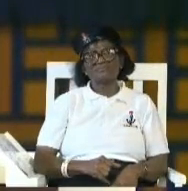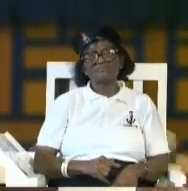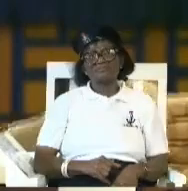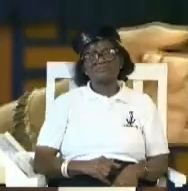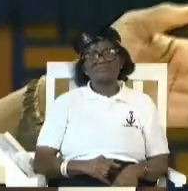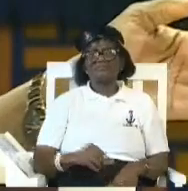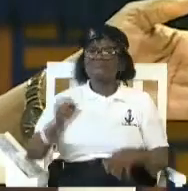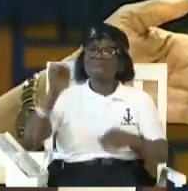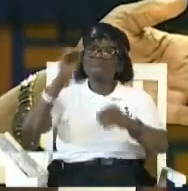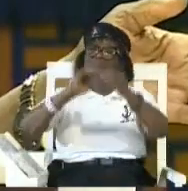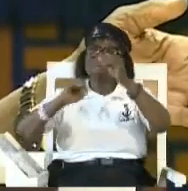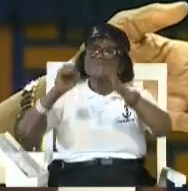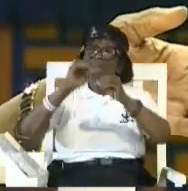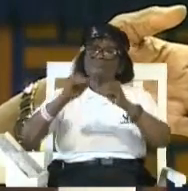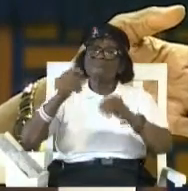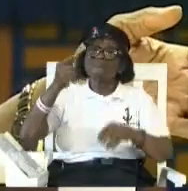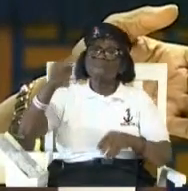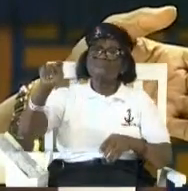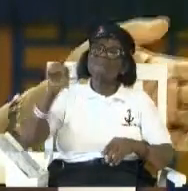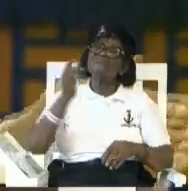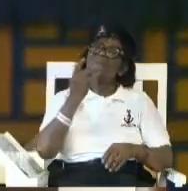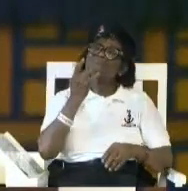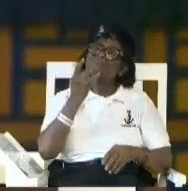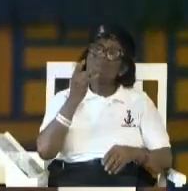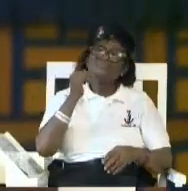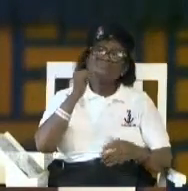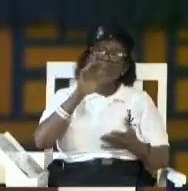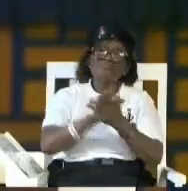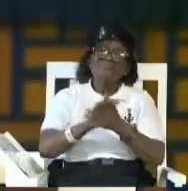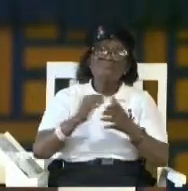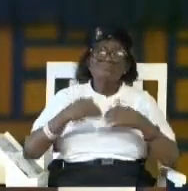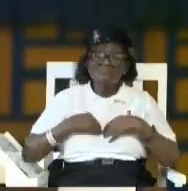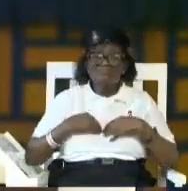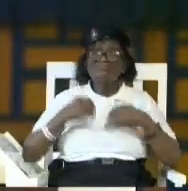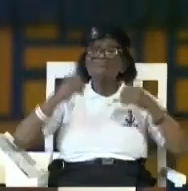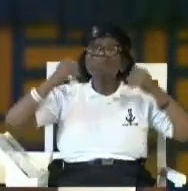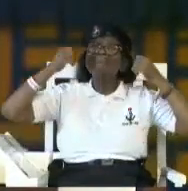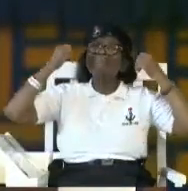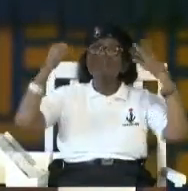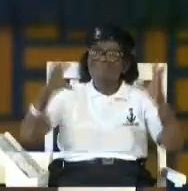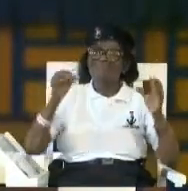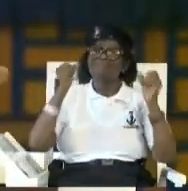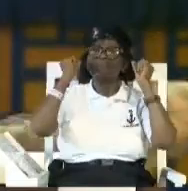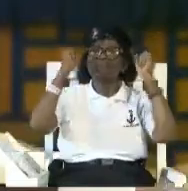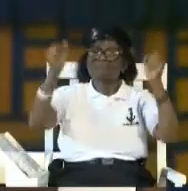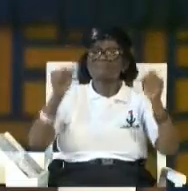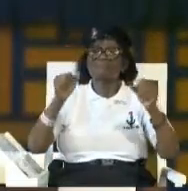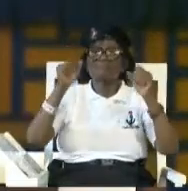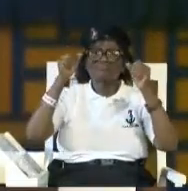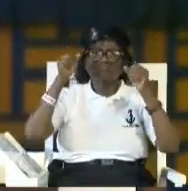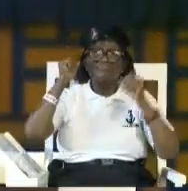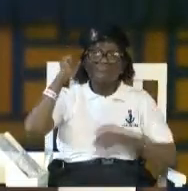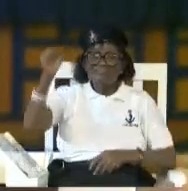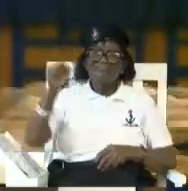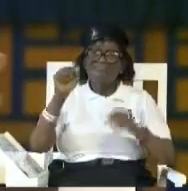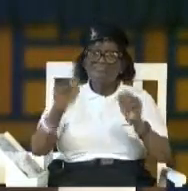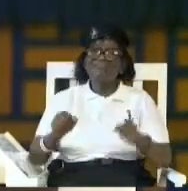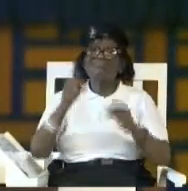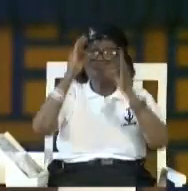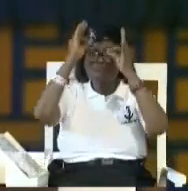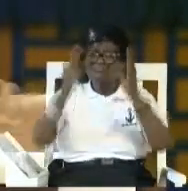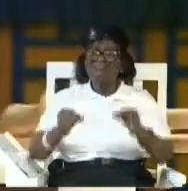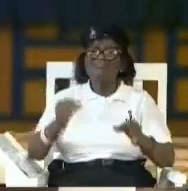Oh, the favorite wife had tremendous powers. She can determine the fate of other